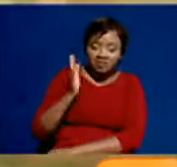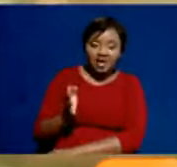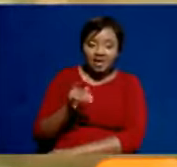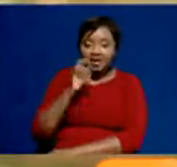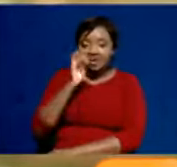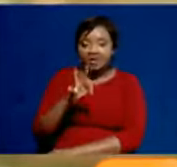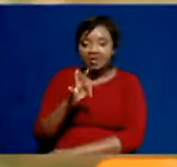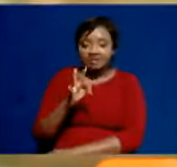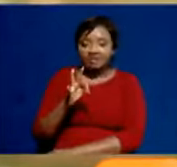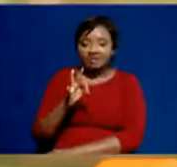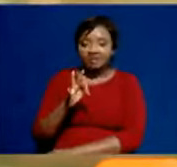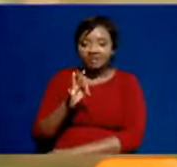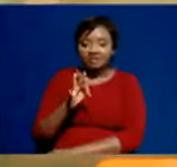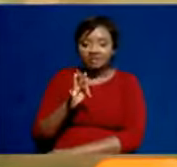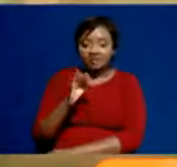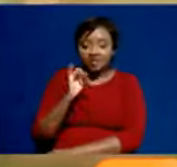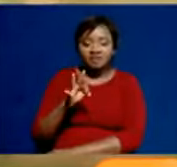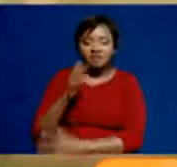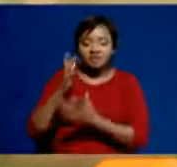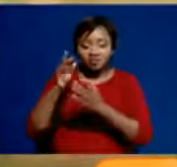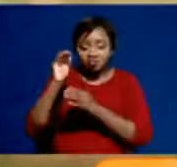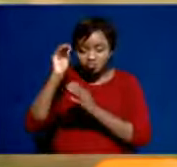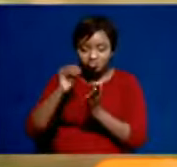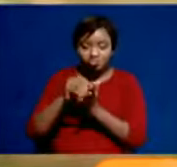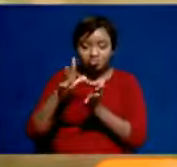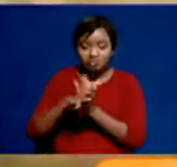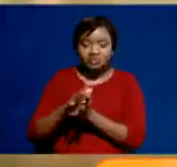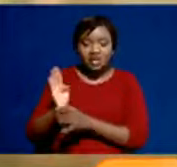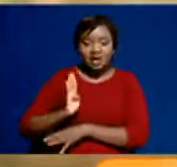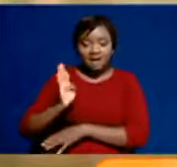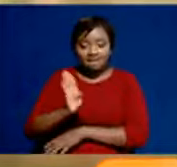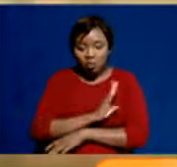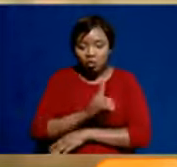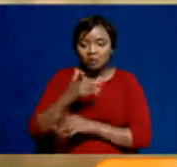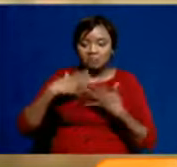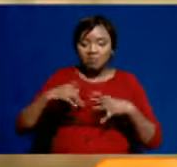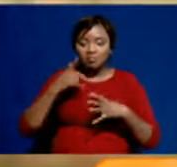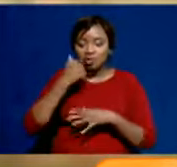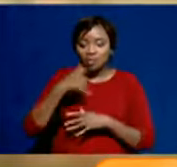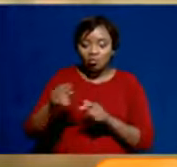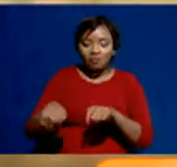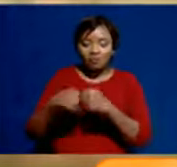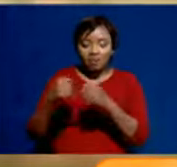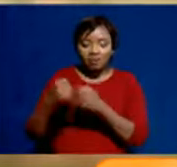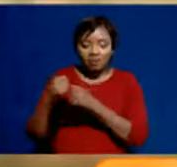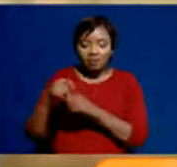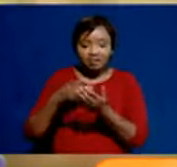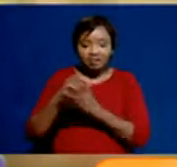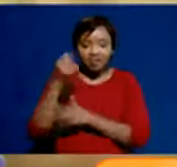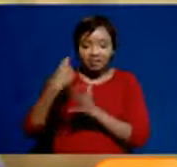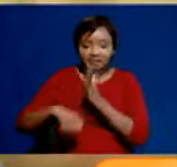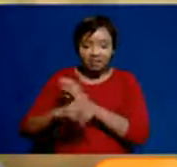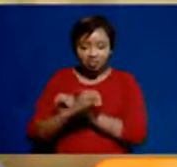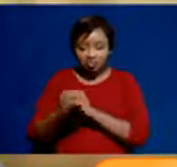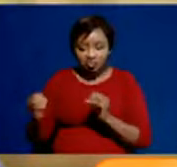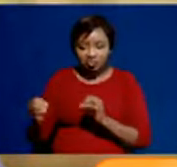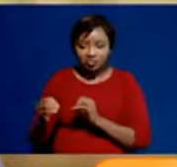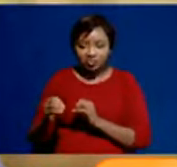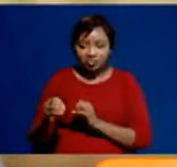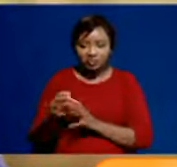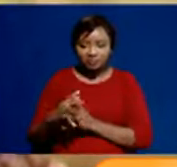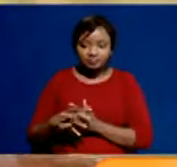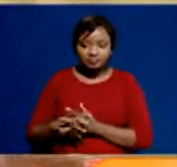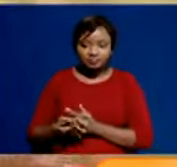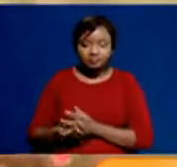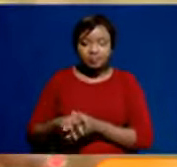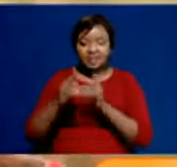tax defaulters as the managers, and I'm calling them tax defaulters because if the chair